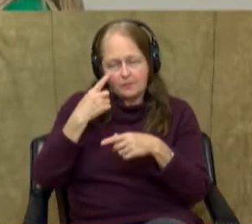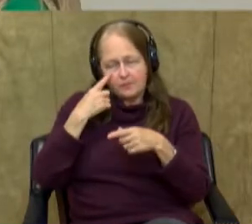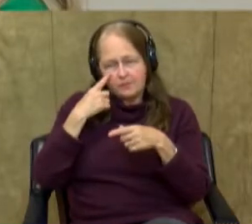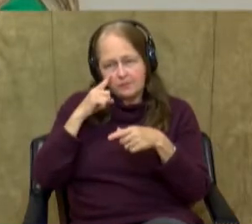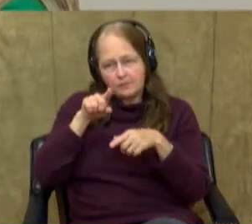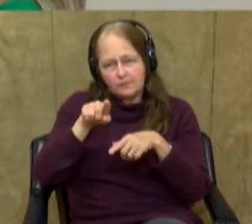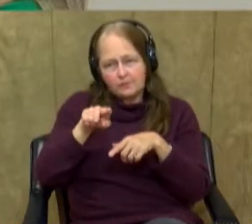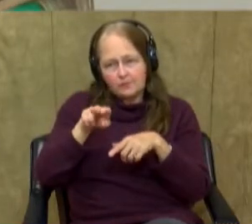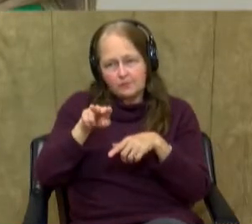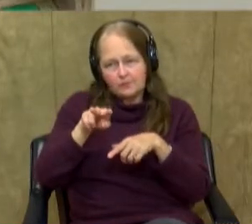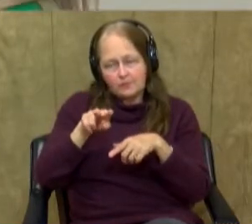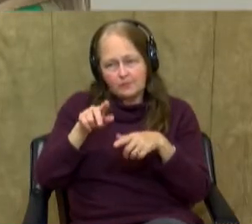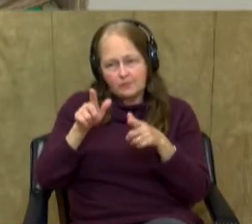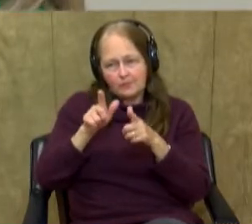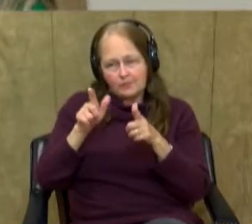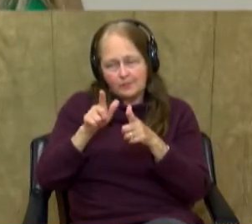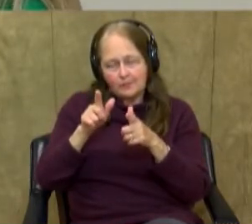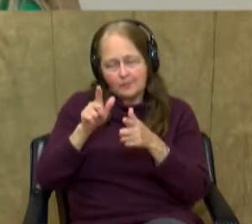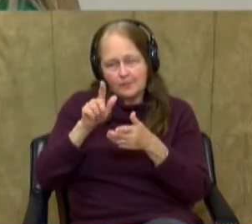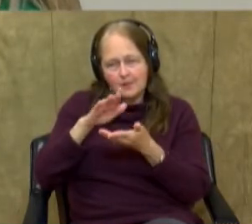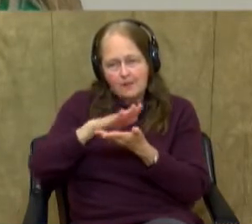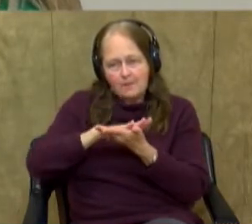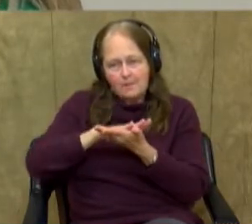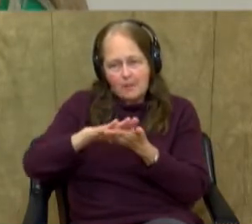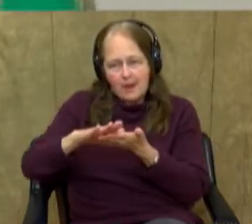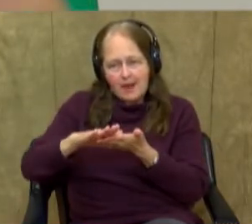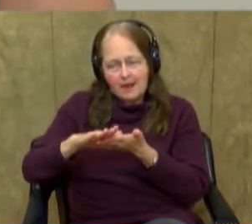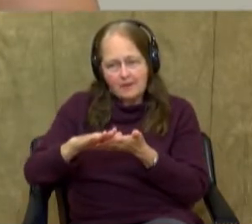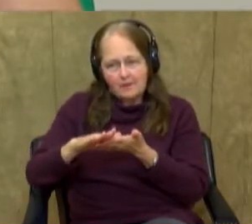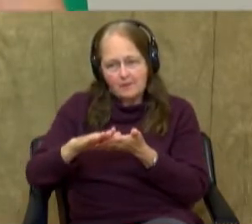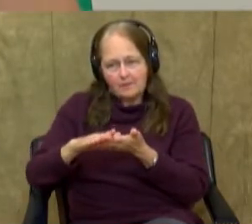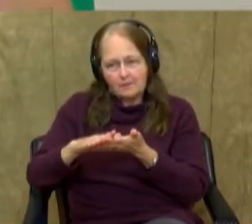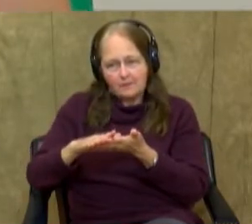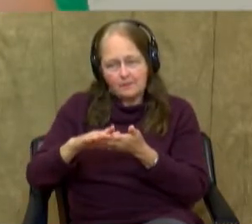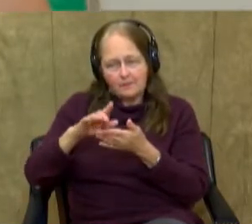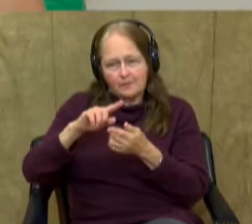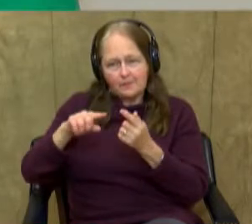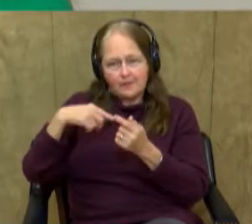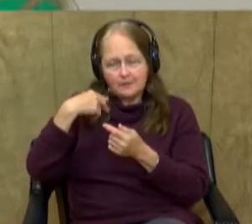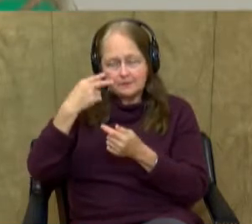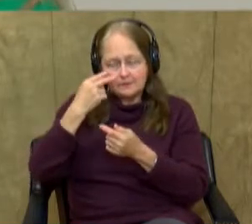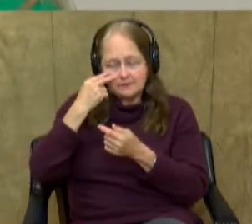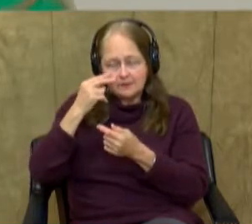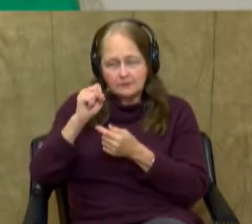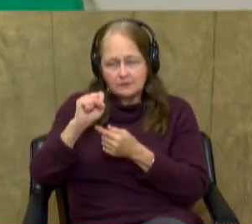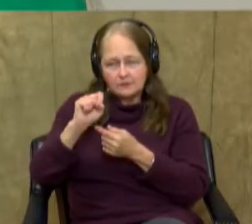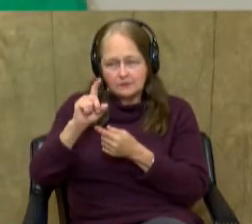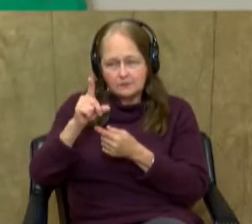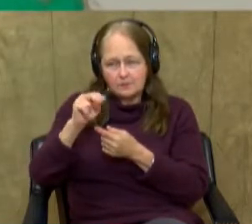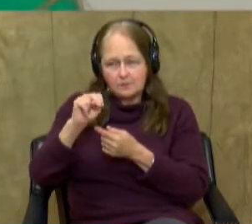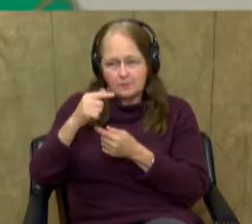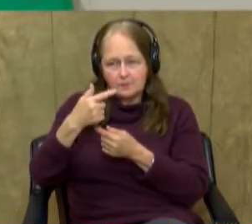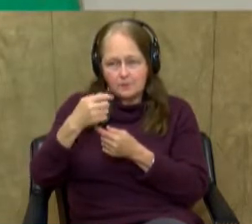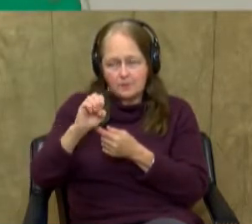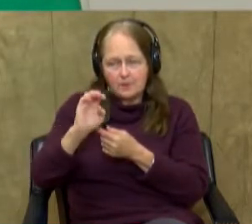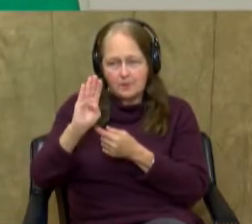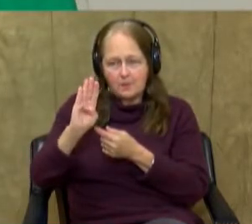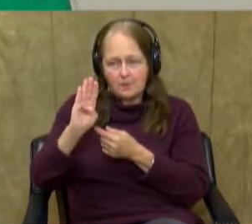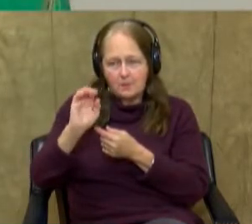well, a little plain, but sponges, he thought,